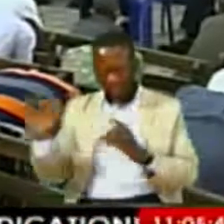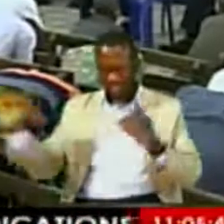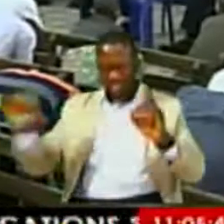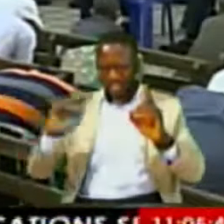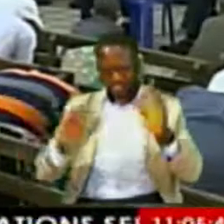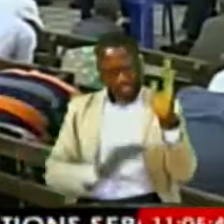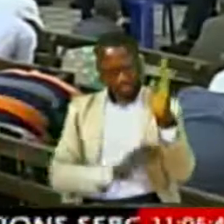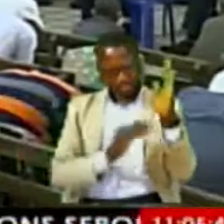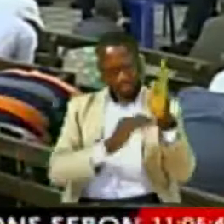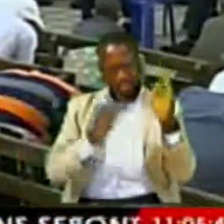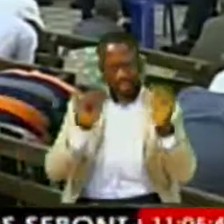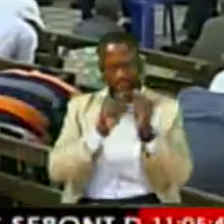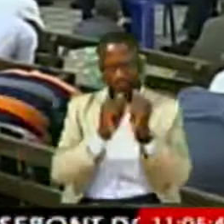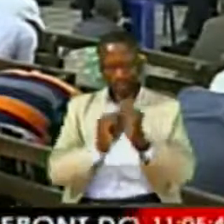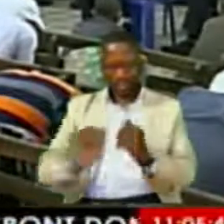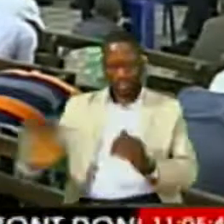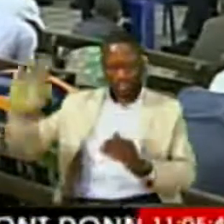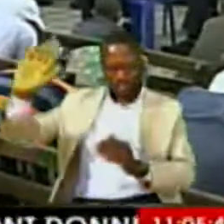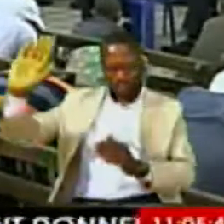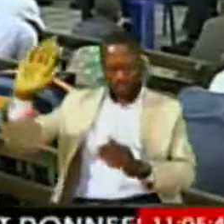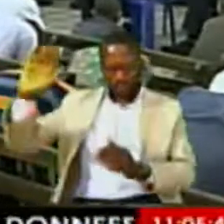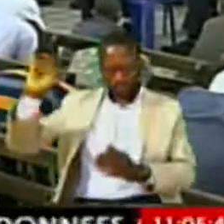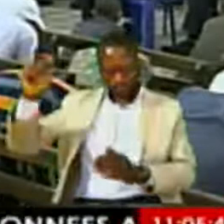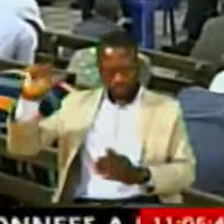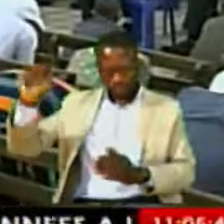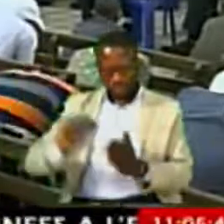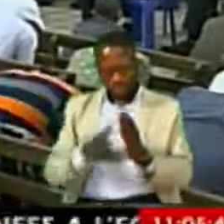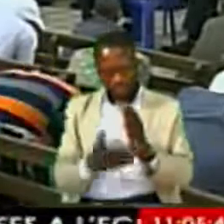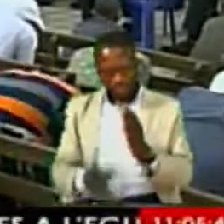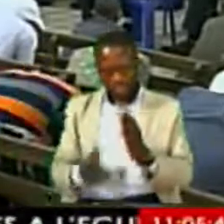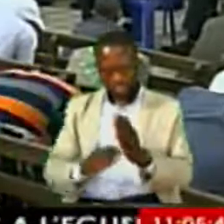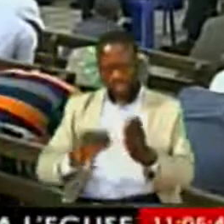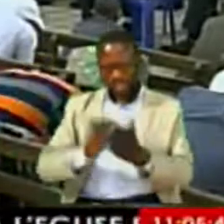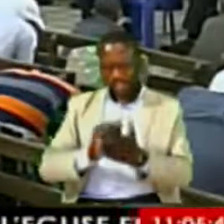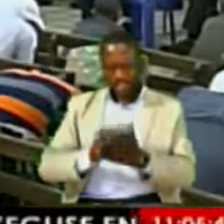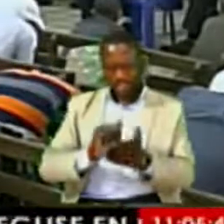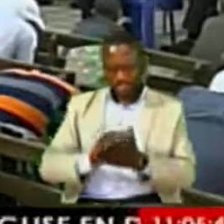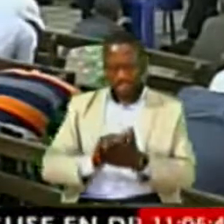there. It's up with his really blood.